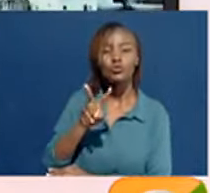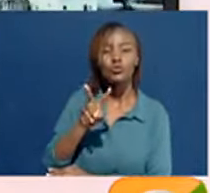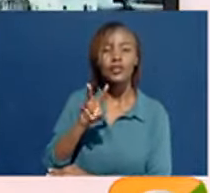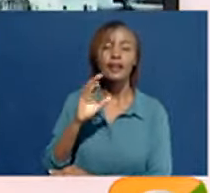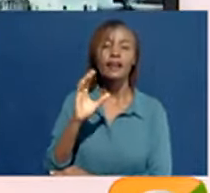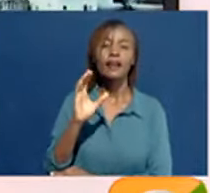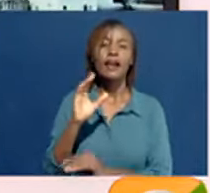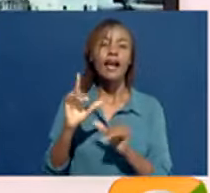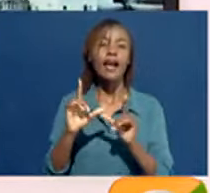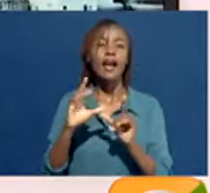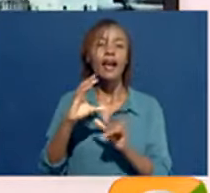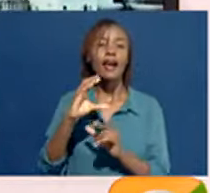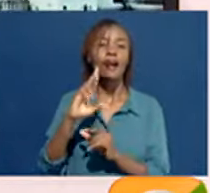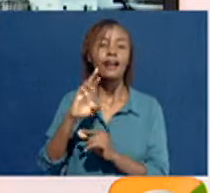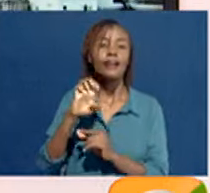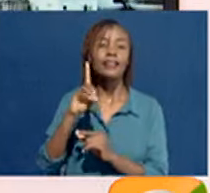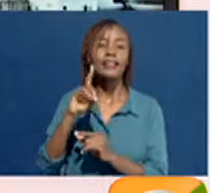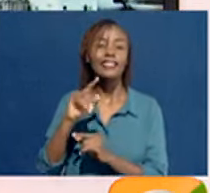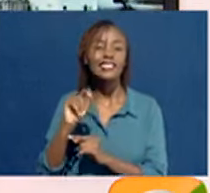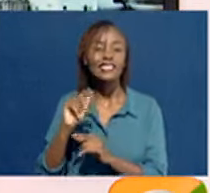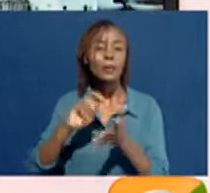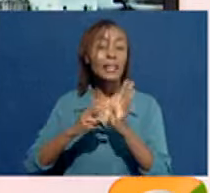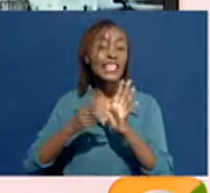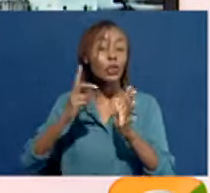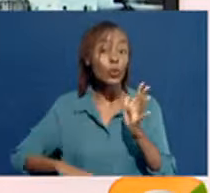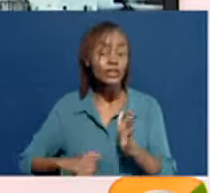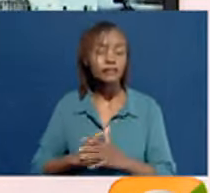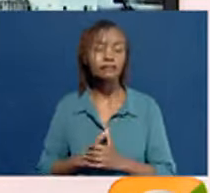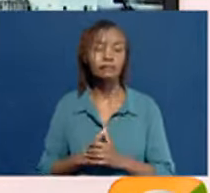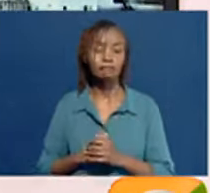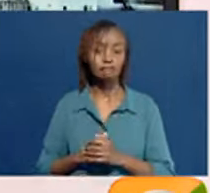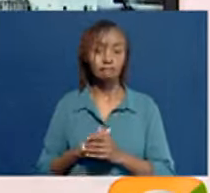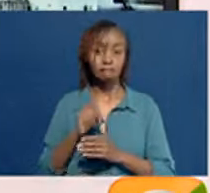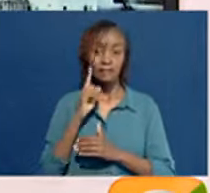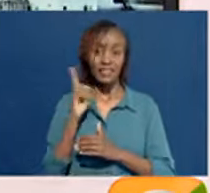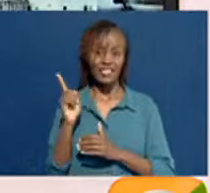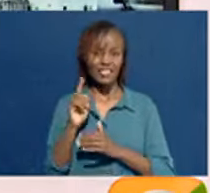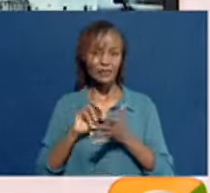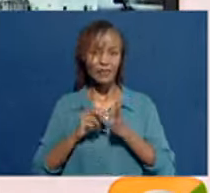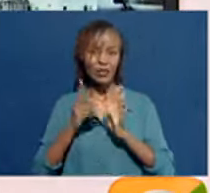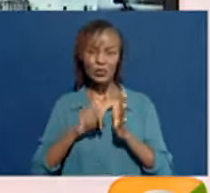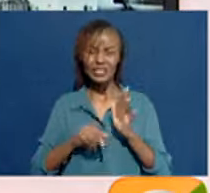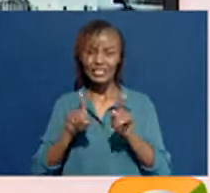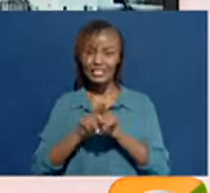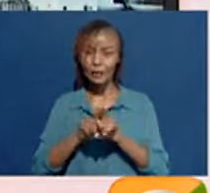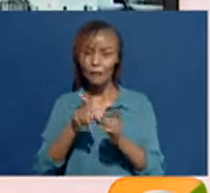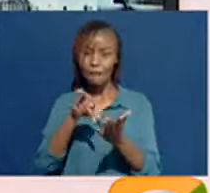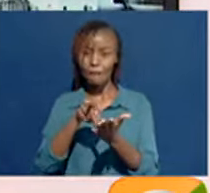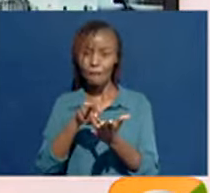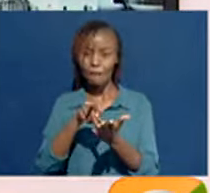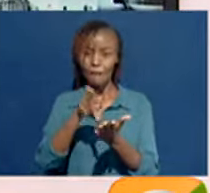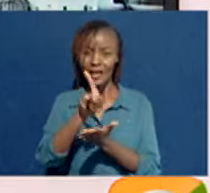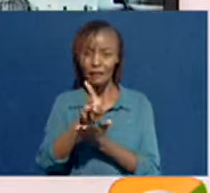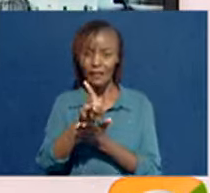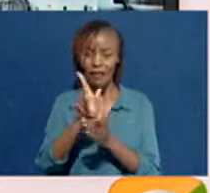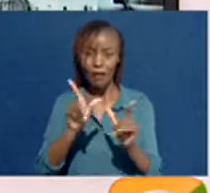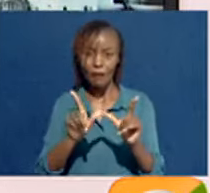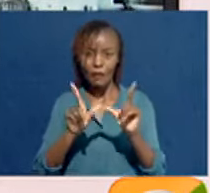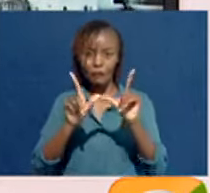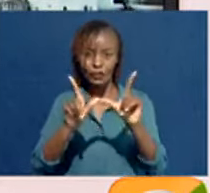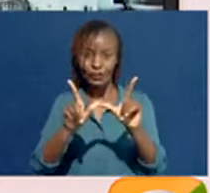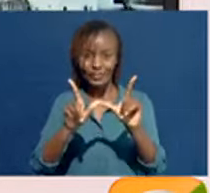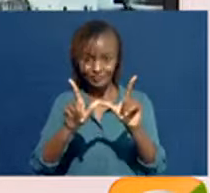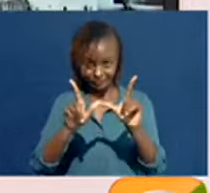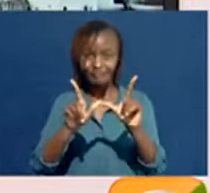in some rather simple terms, carbon credits are simply buying permission to pollute. See, if